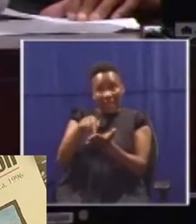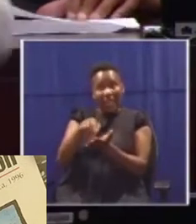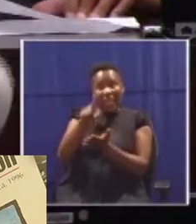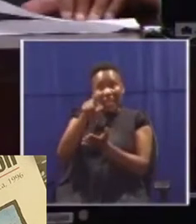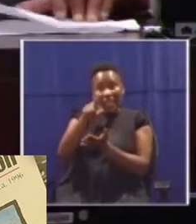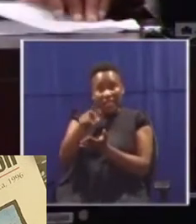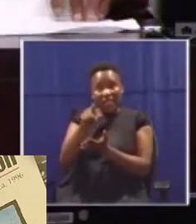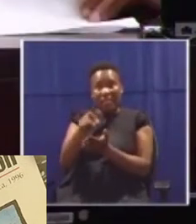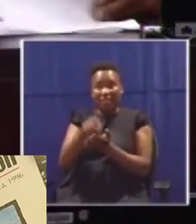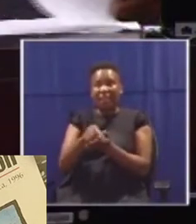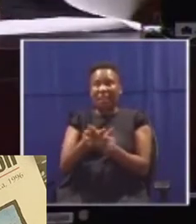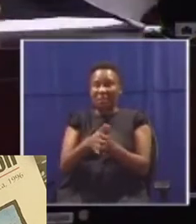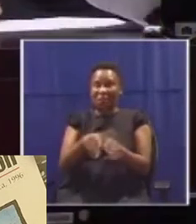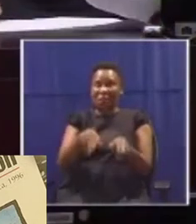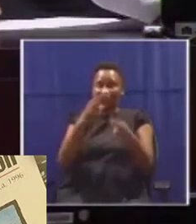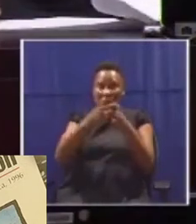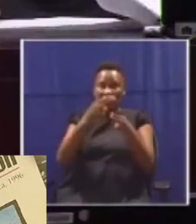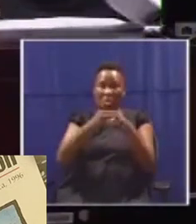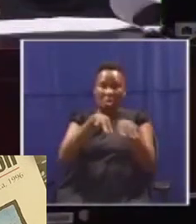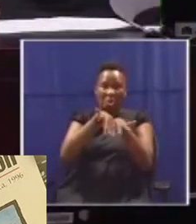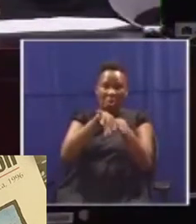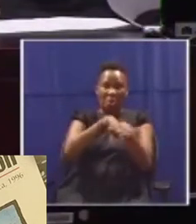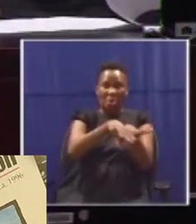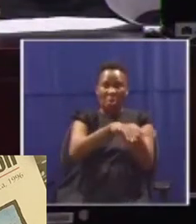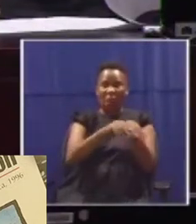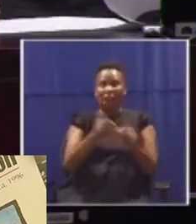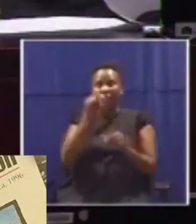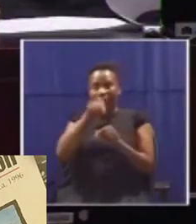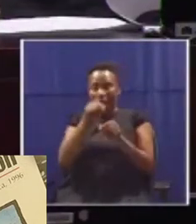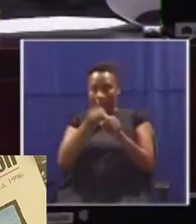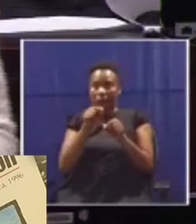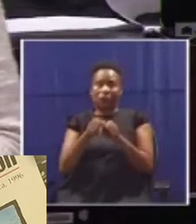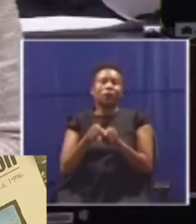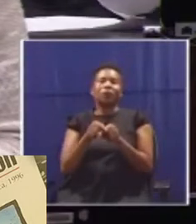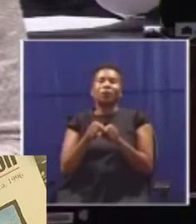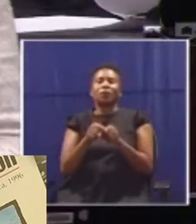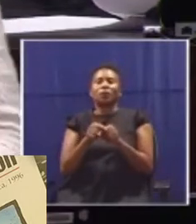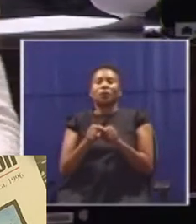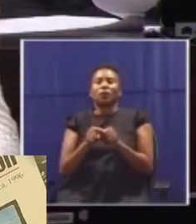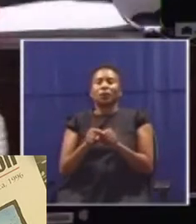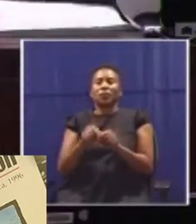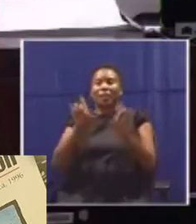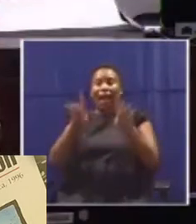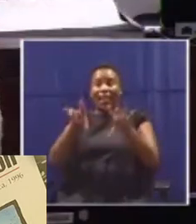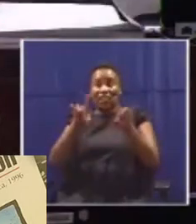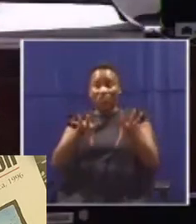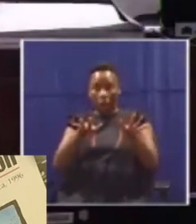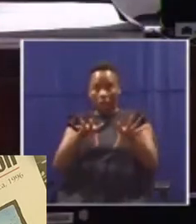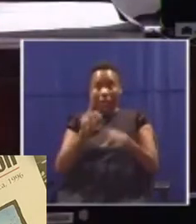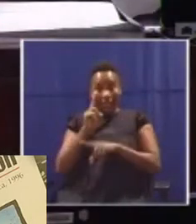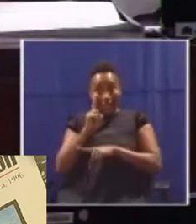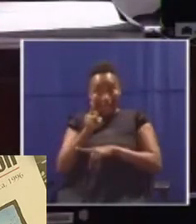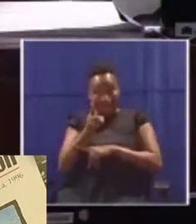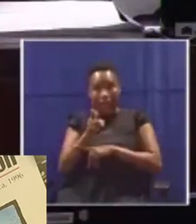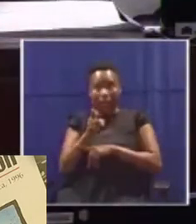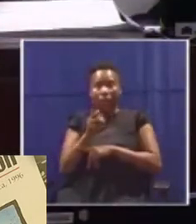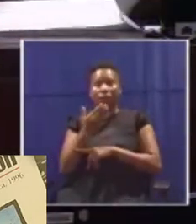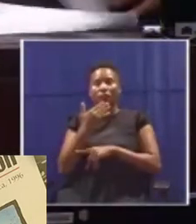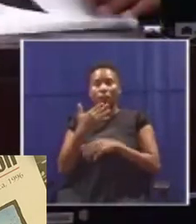in Khayelitsha, see her as well. Thank you very much. Honorable